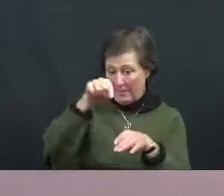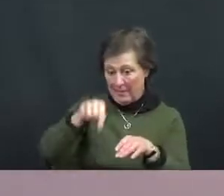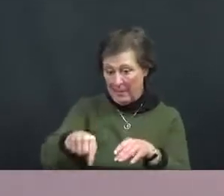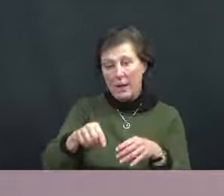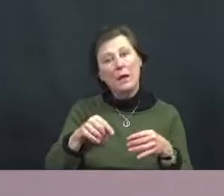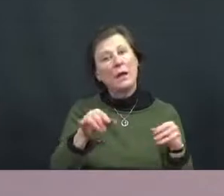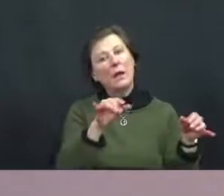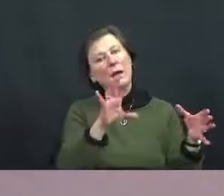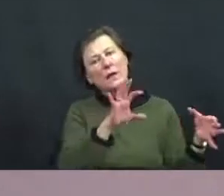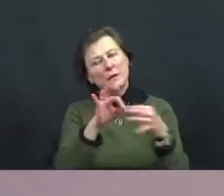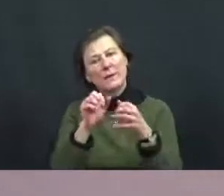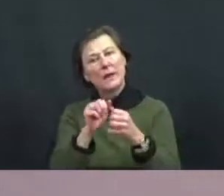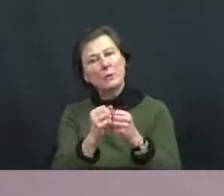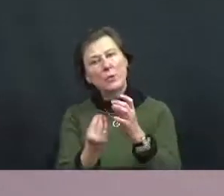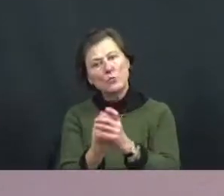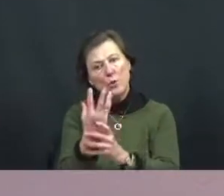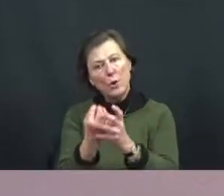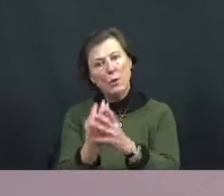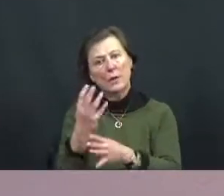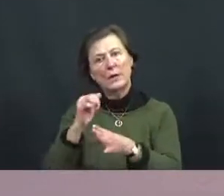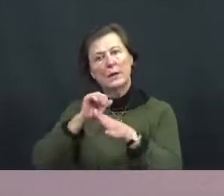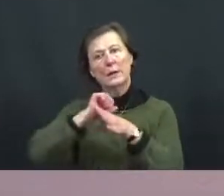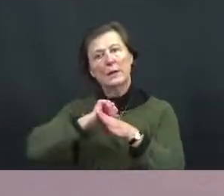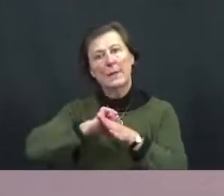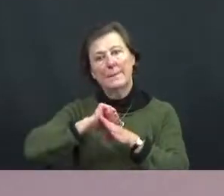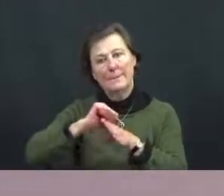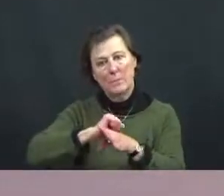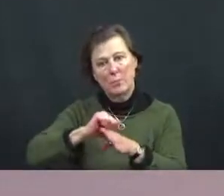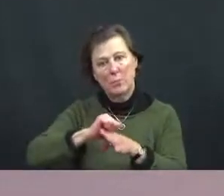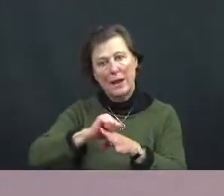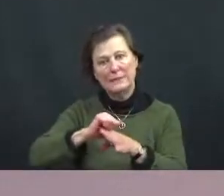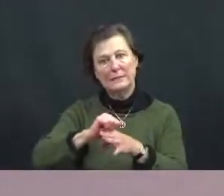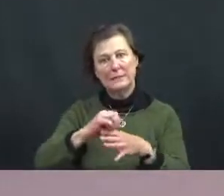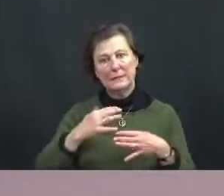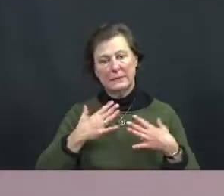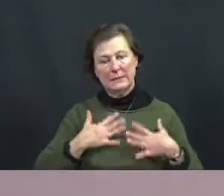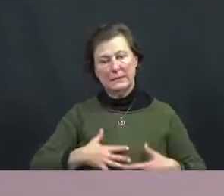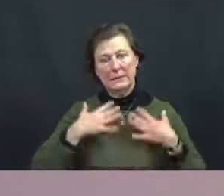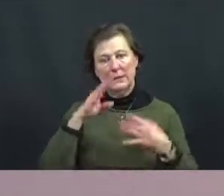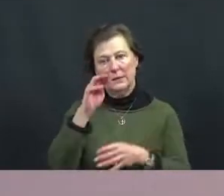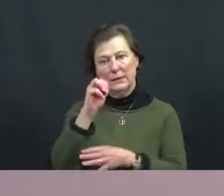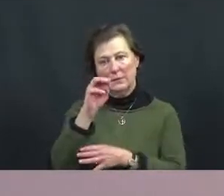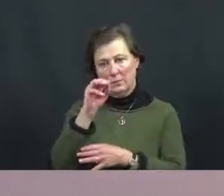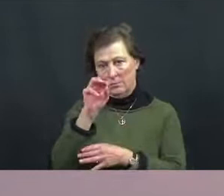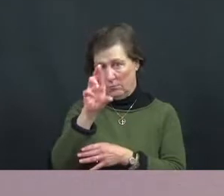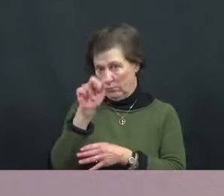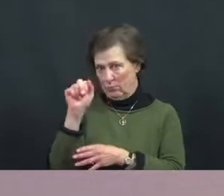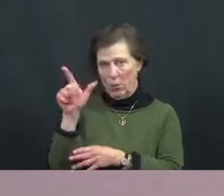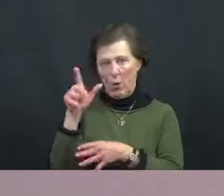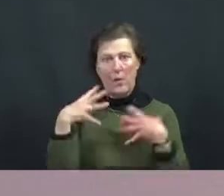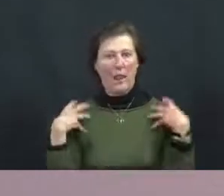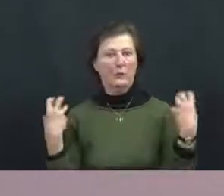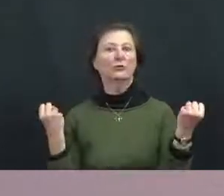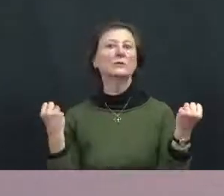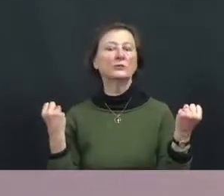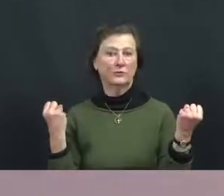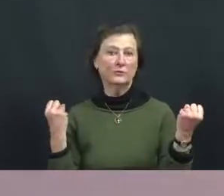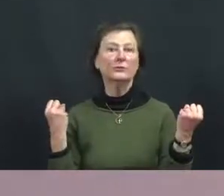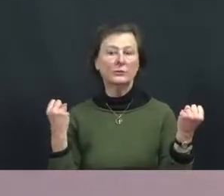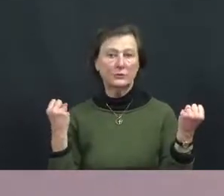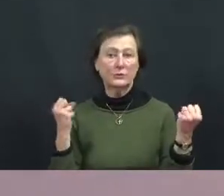growing and practicing moral courage. Moral courage. In